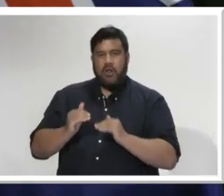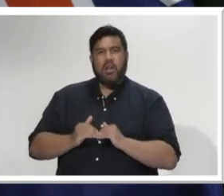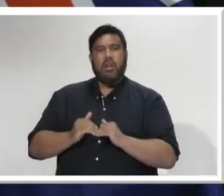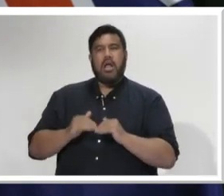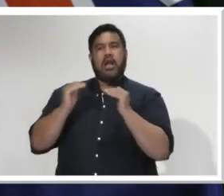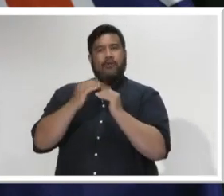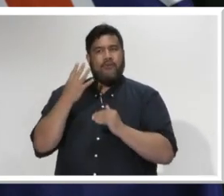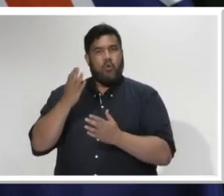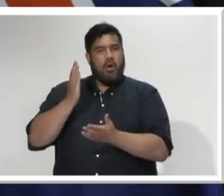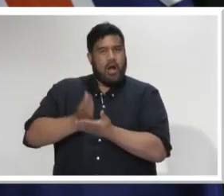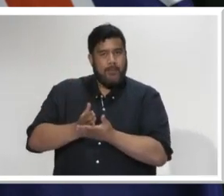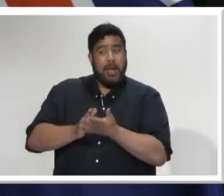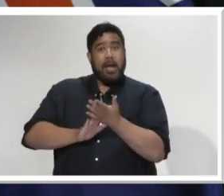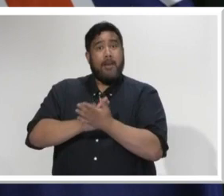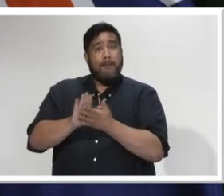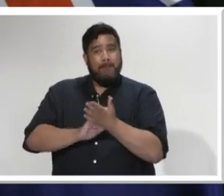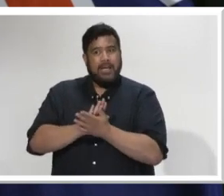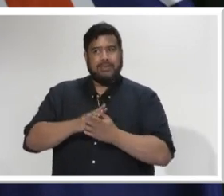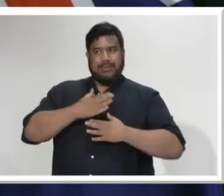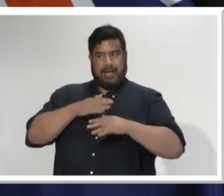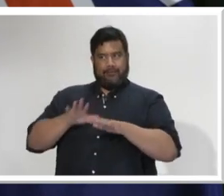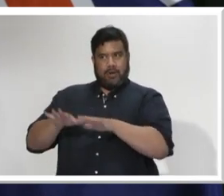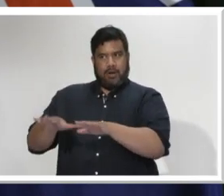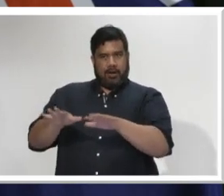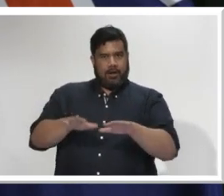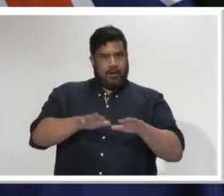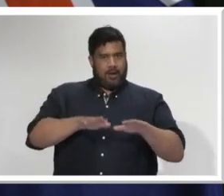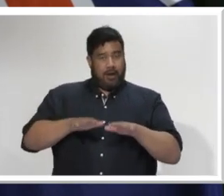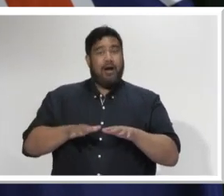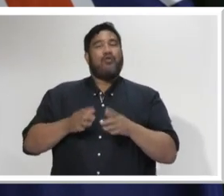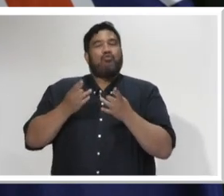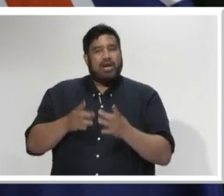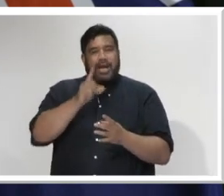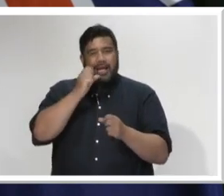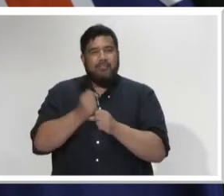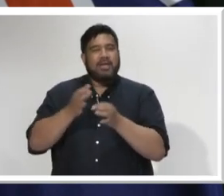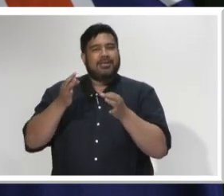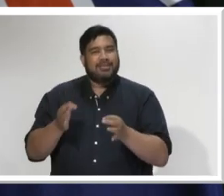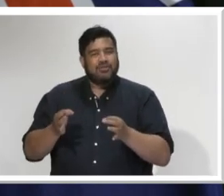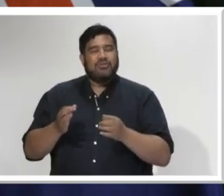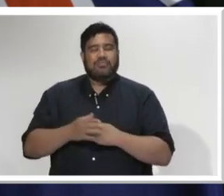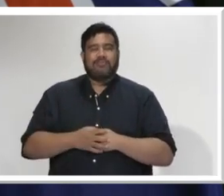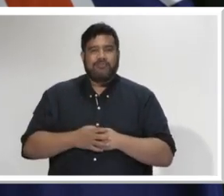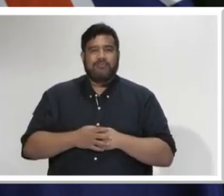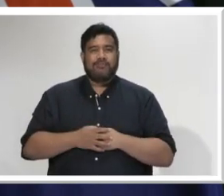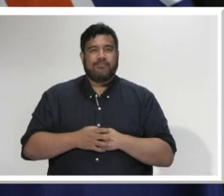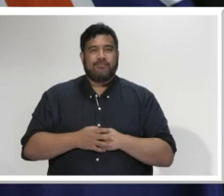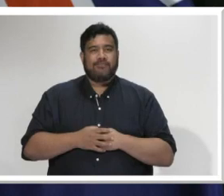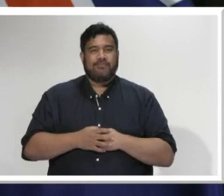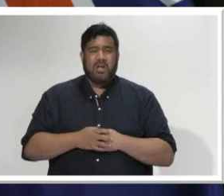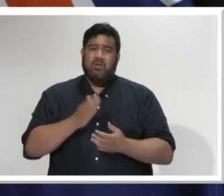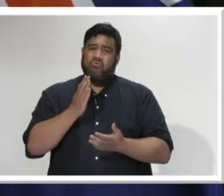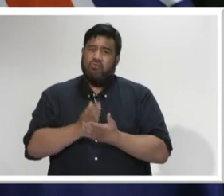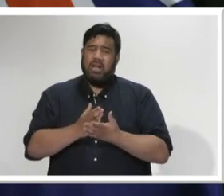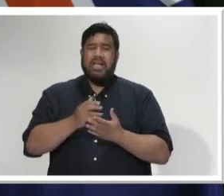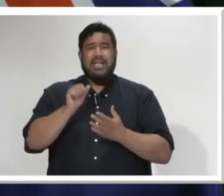choices about our next steps. Because our fight hasn't just been against health impacts, it's been about stopping COVID from